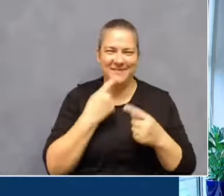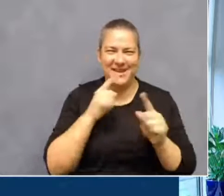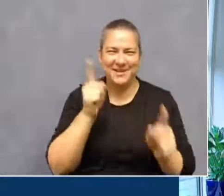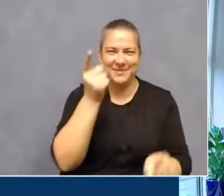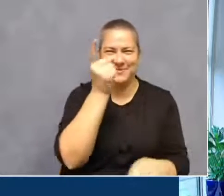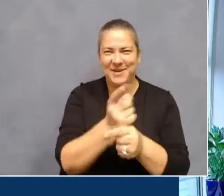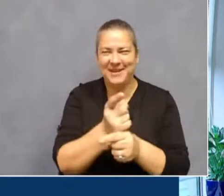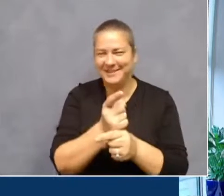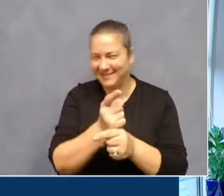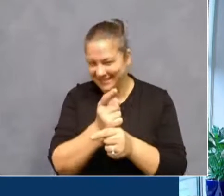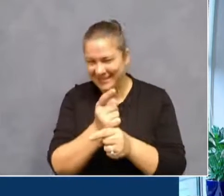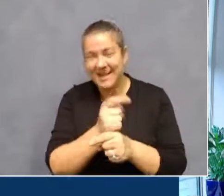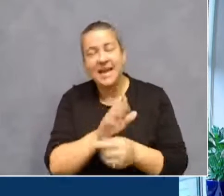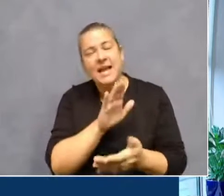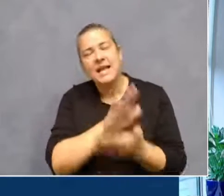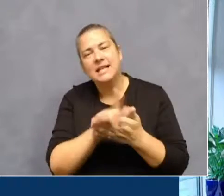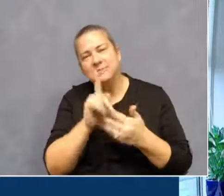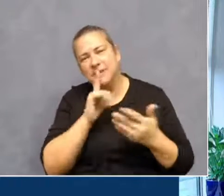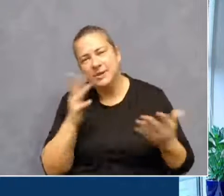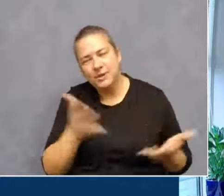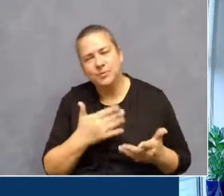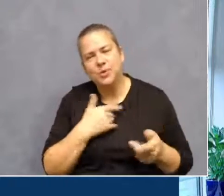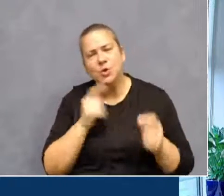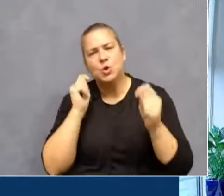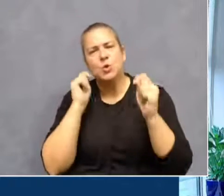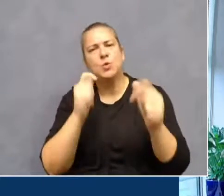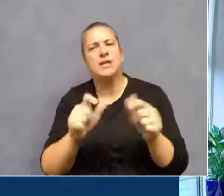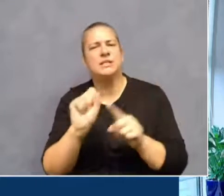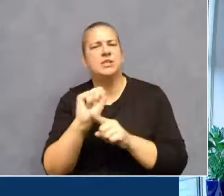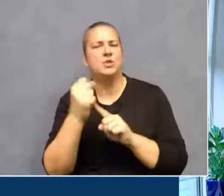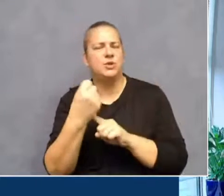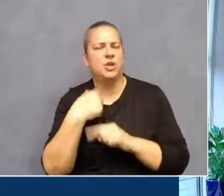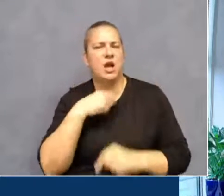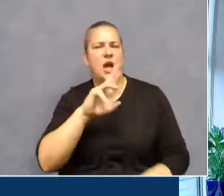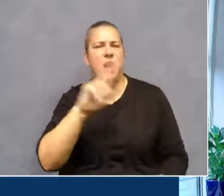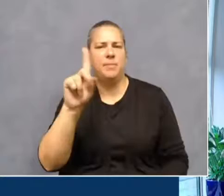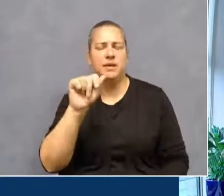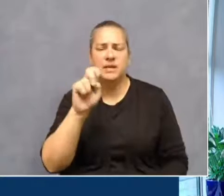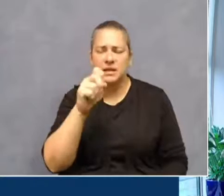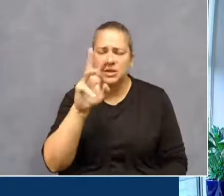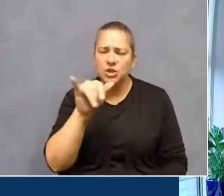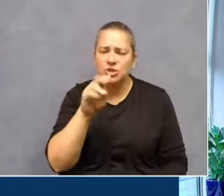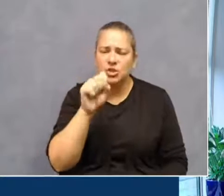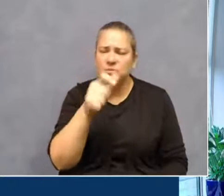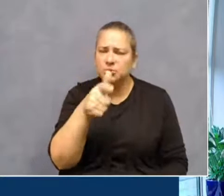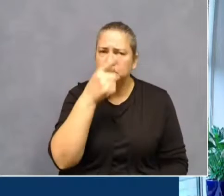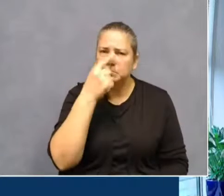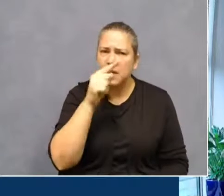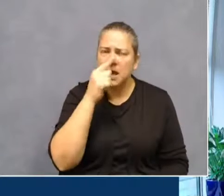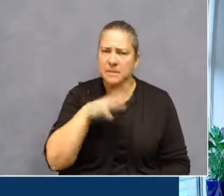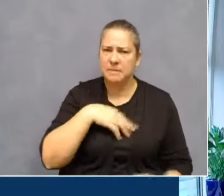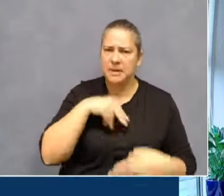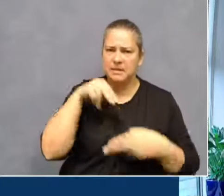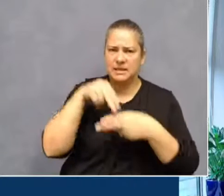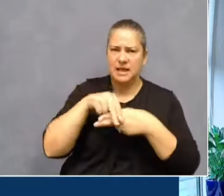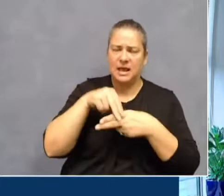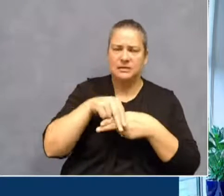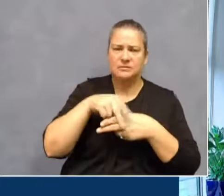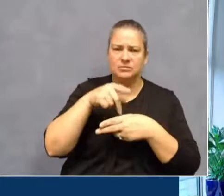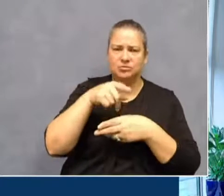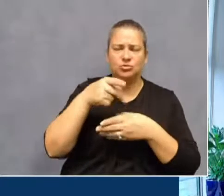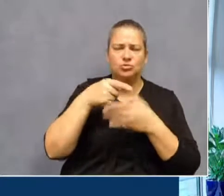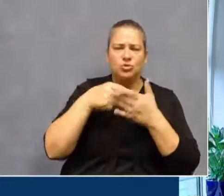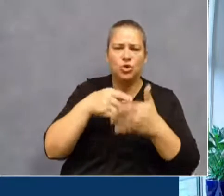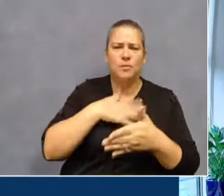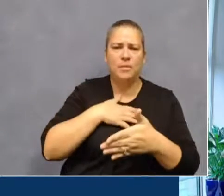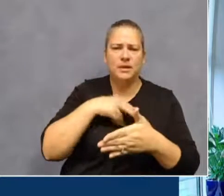to be here. I'm going to give you a quick situation update. James, if you could put up my slides. What